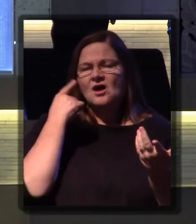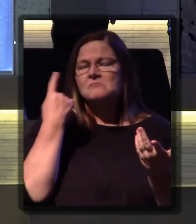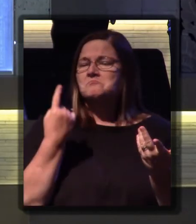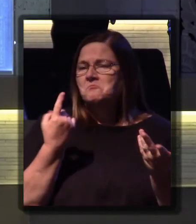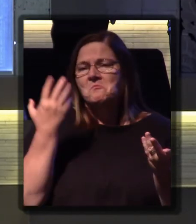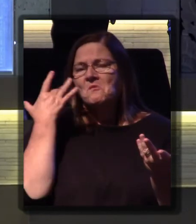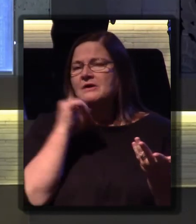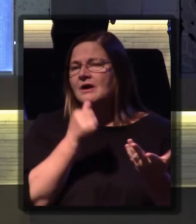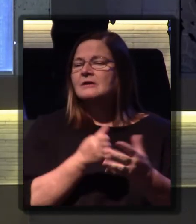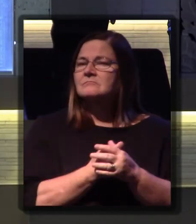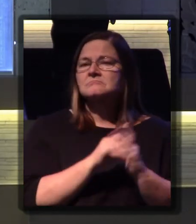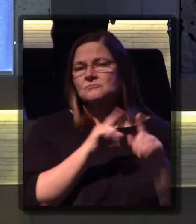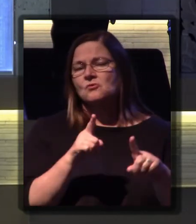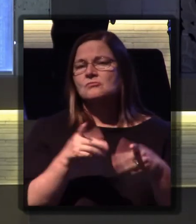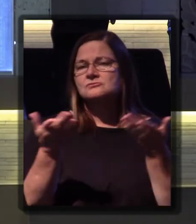Perhaps